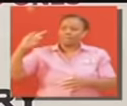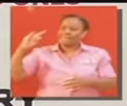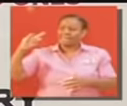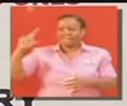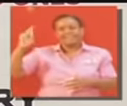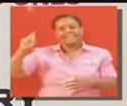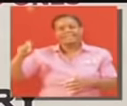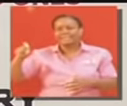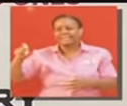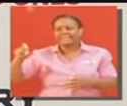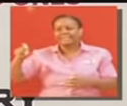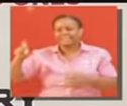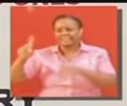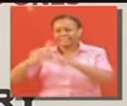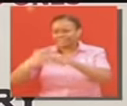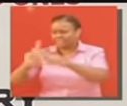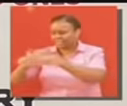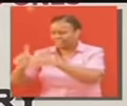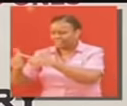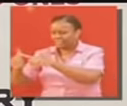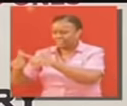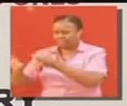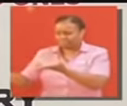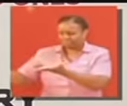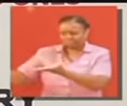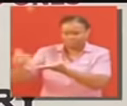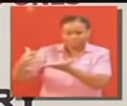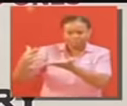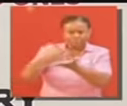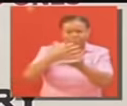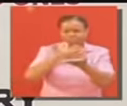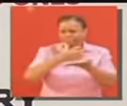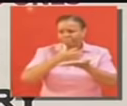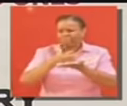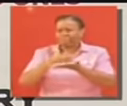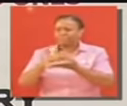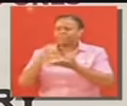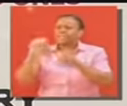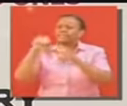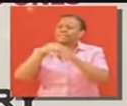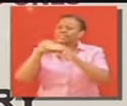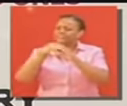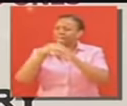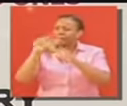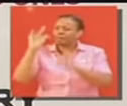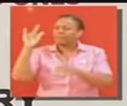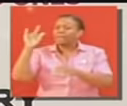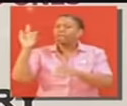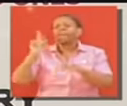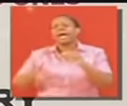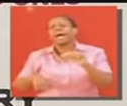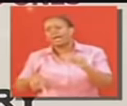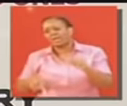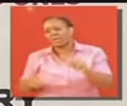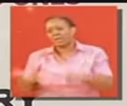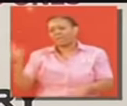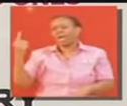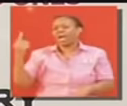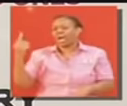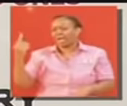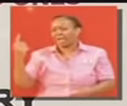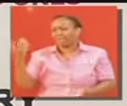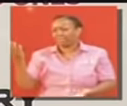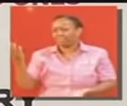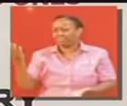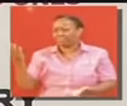going to fly in 20,000 kits into Trinidad alone. So we are trying to consolidate some cargo.